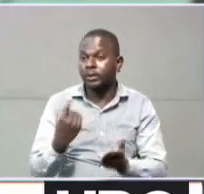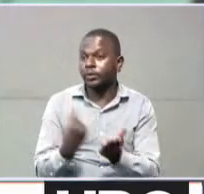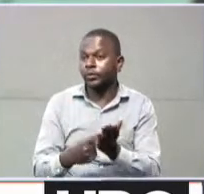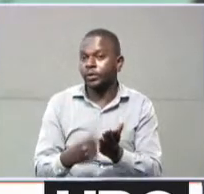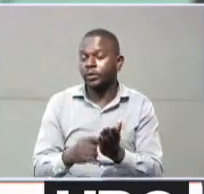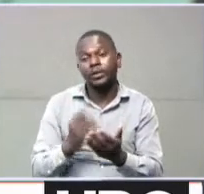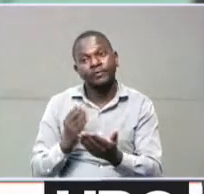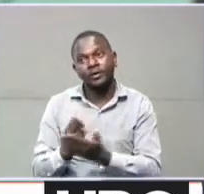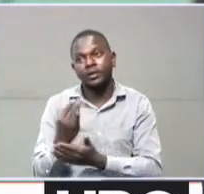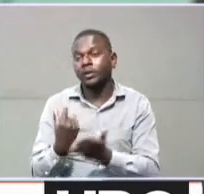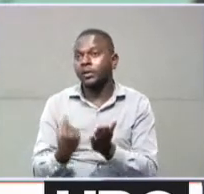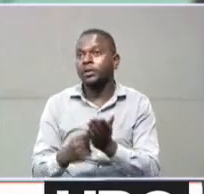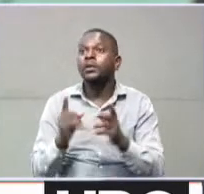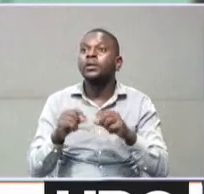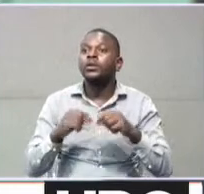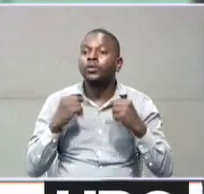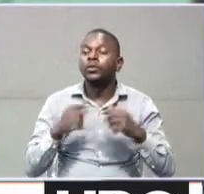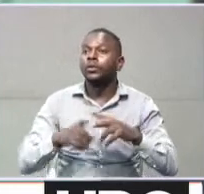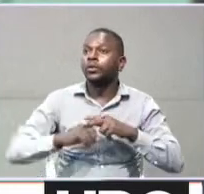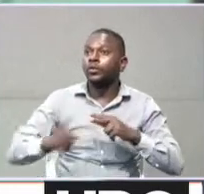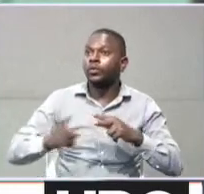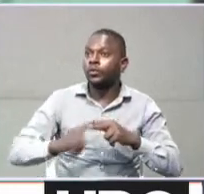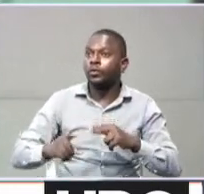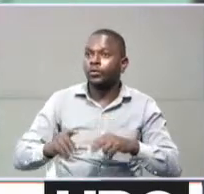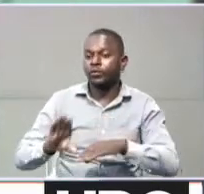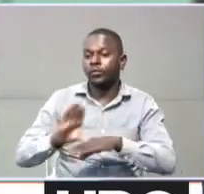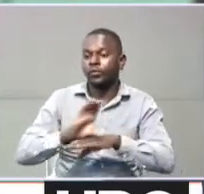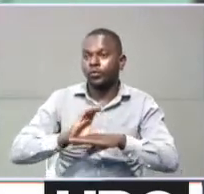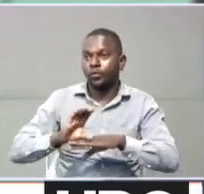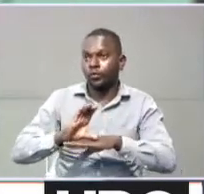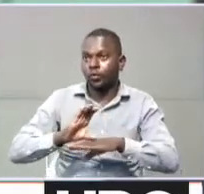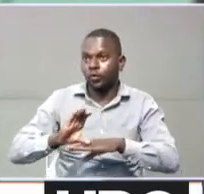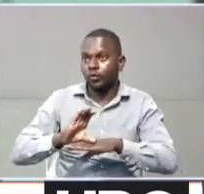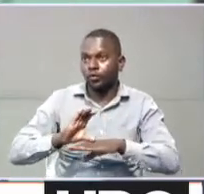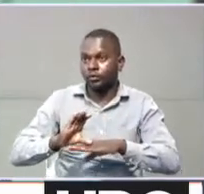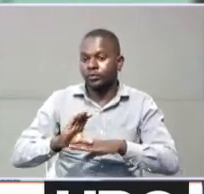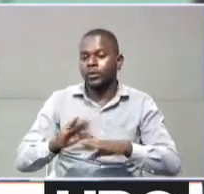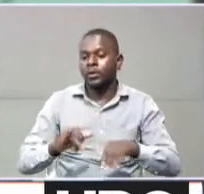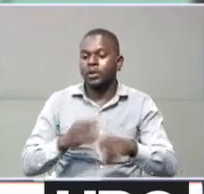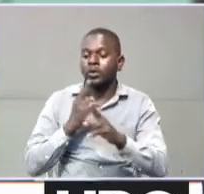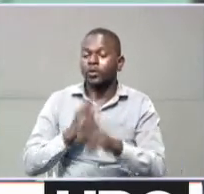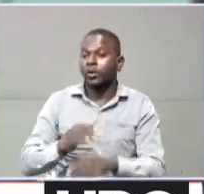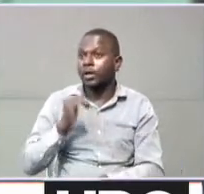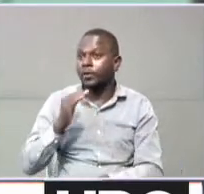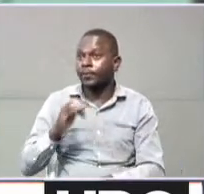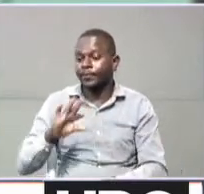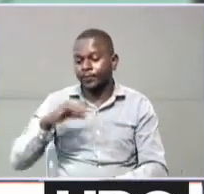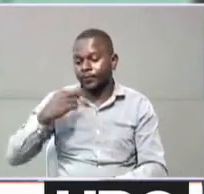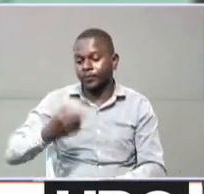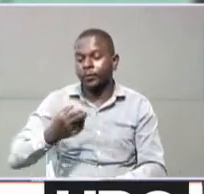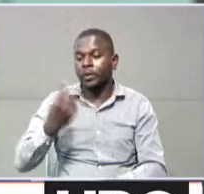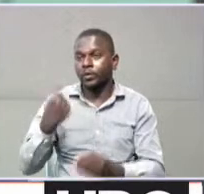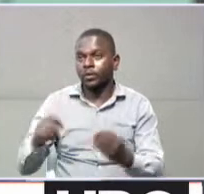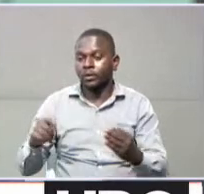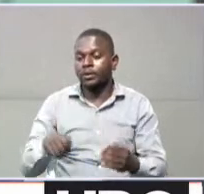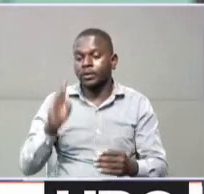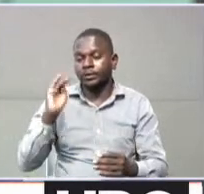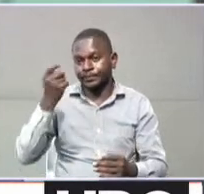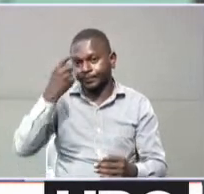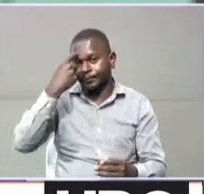that uganda hosts refugees from drc a honourable speaker my response is that